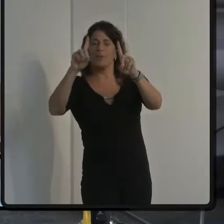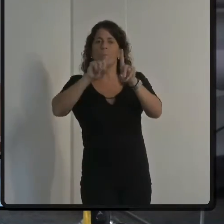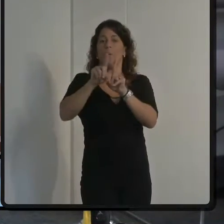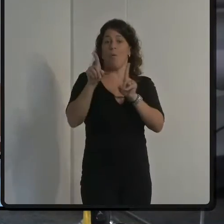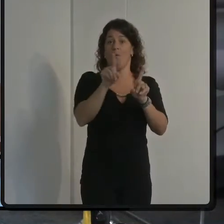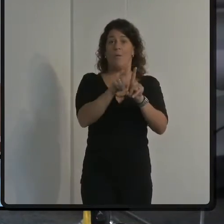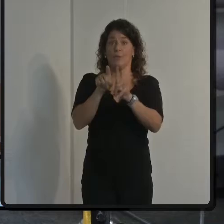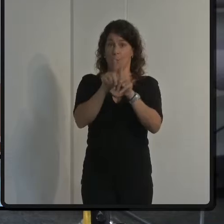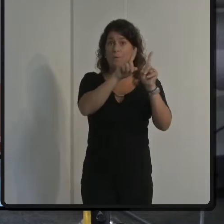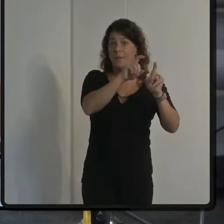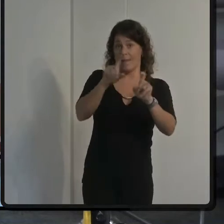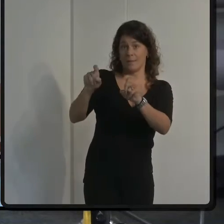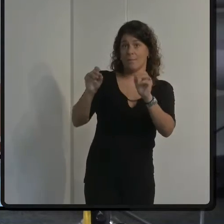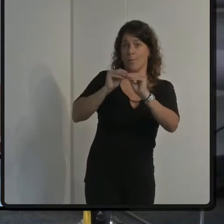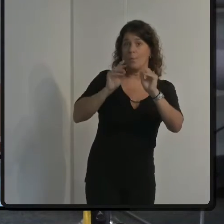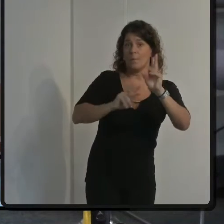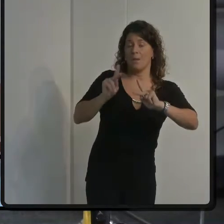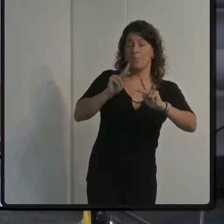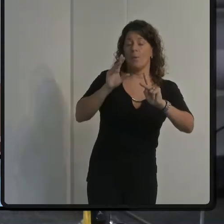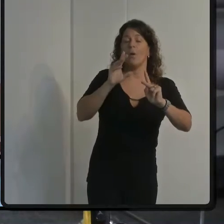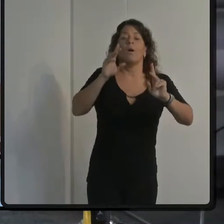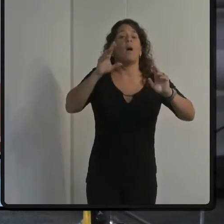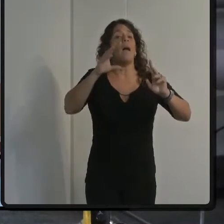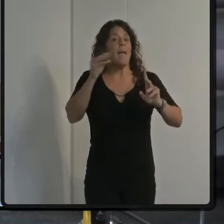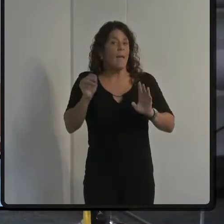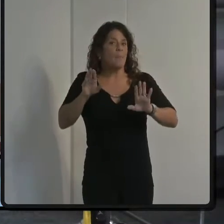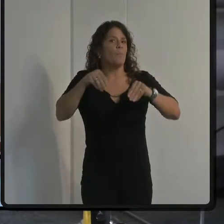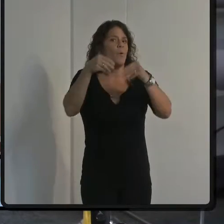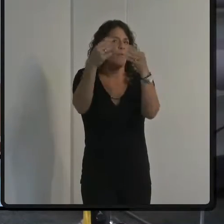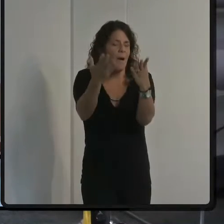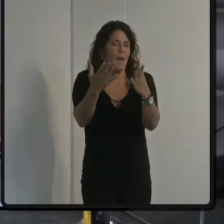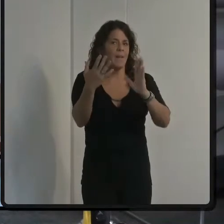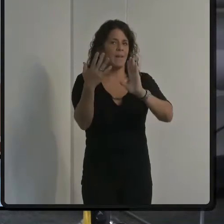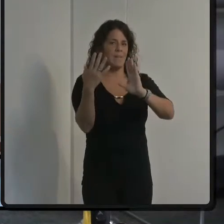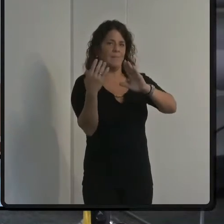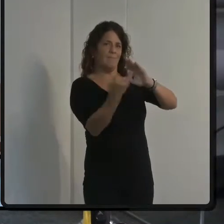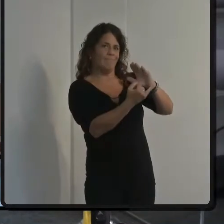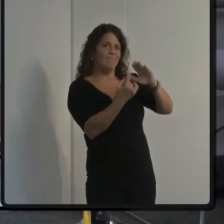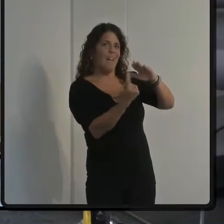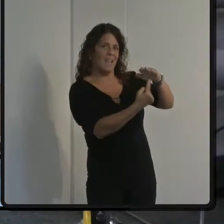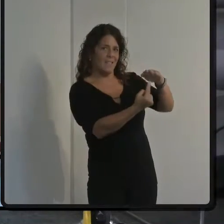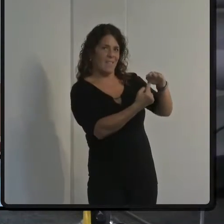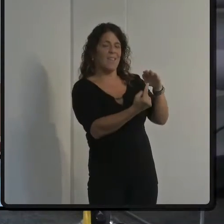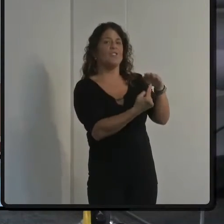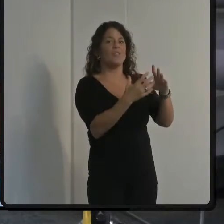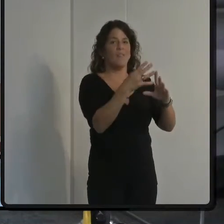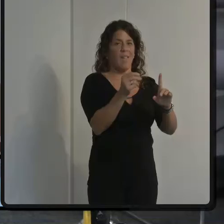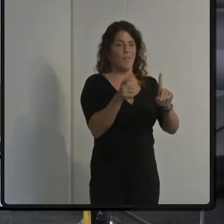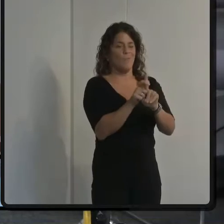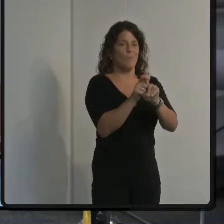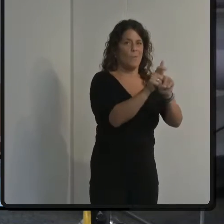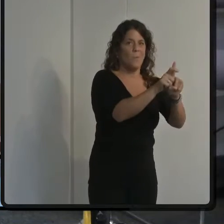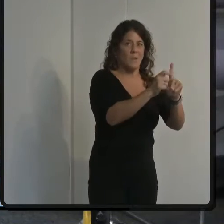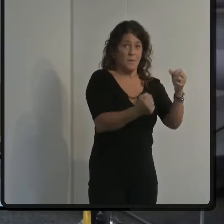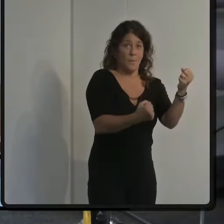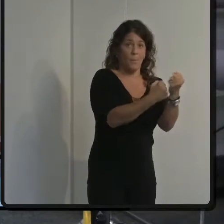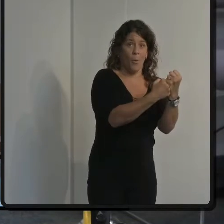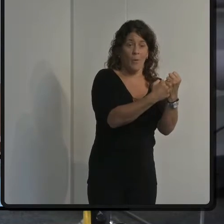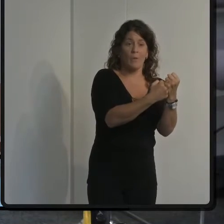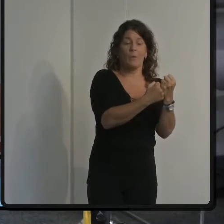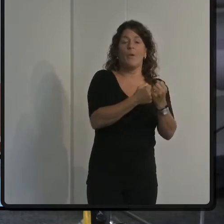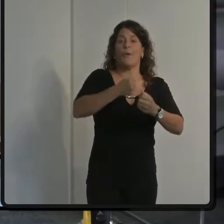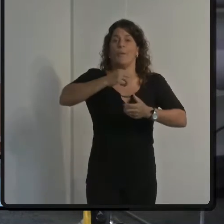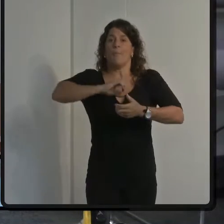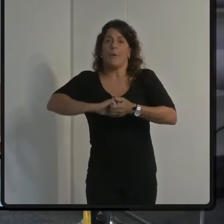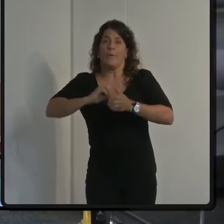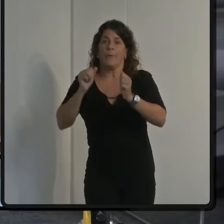test and to also provide isolation and quarantine support, and partnering with the